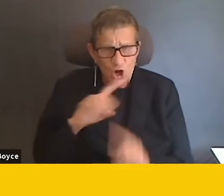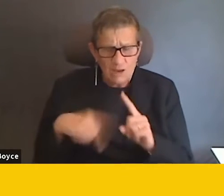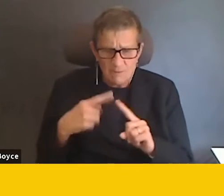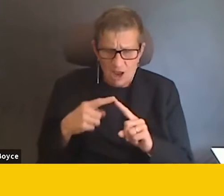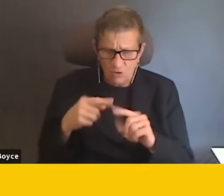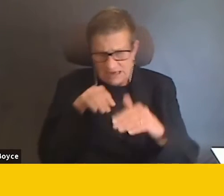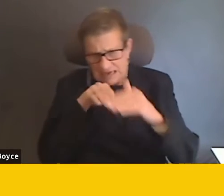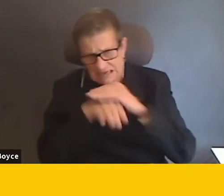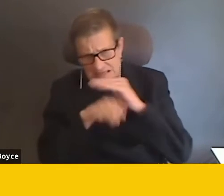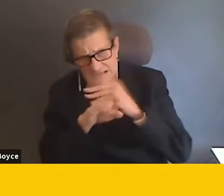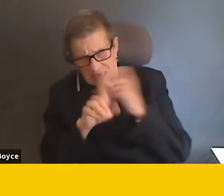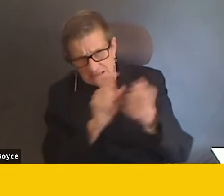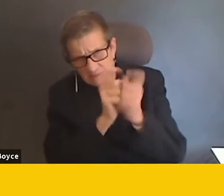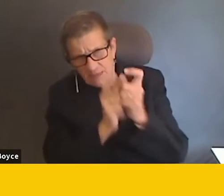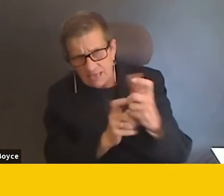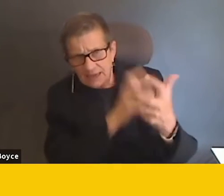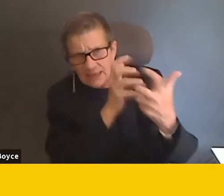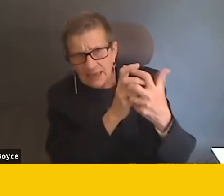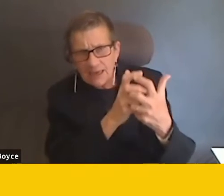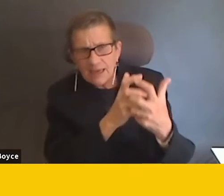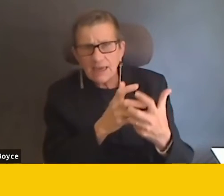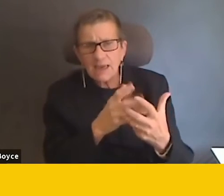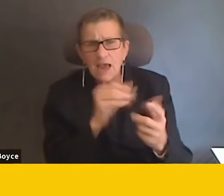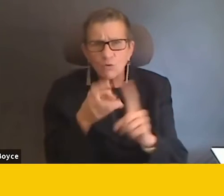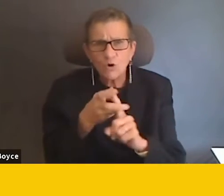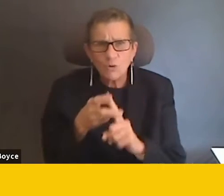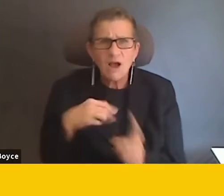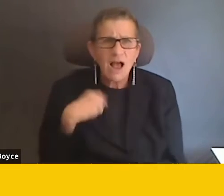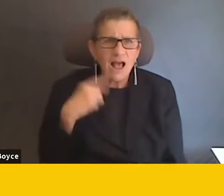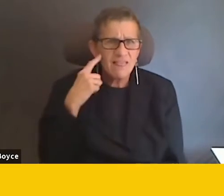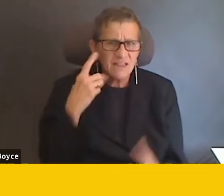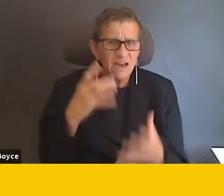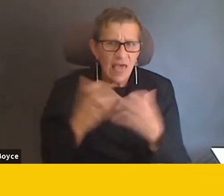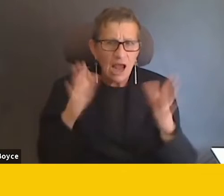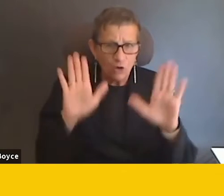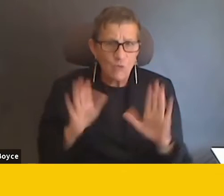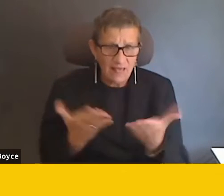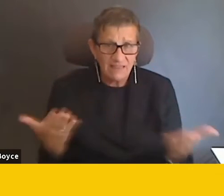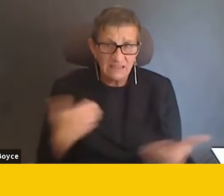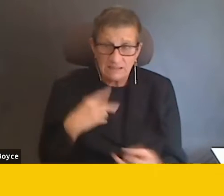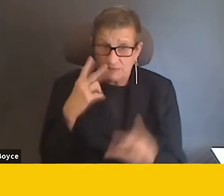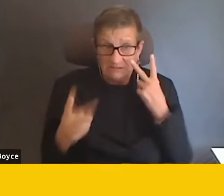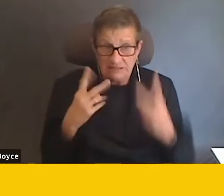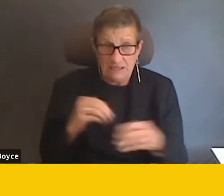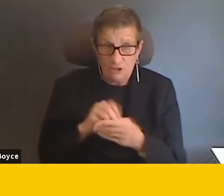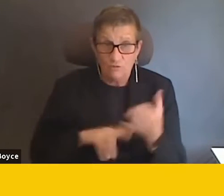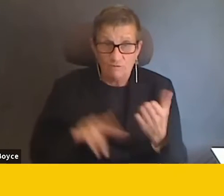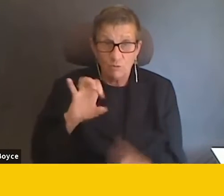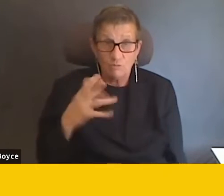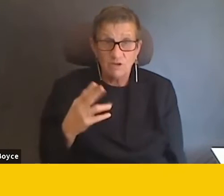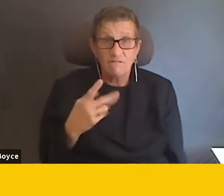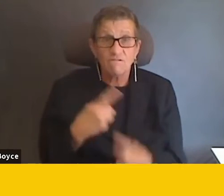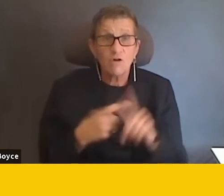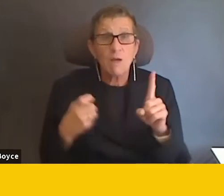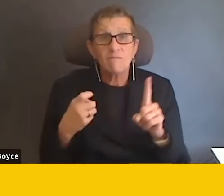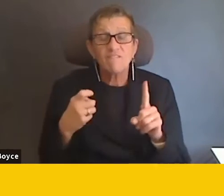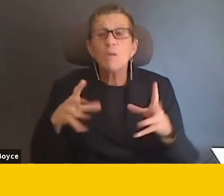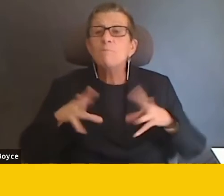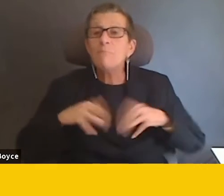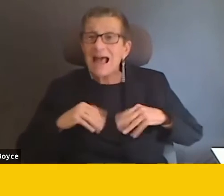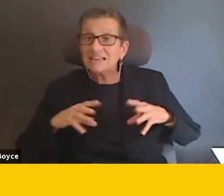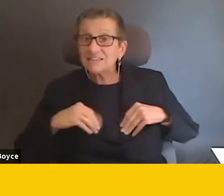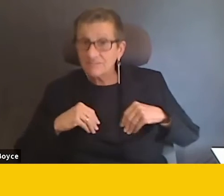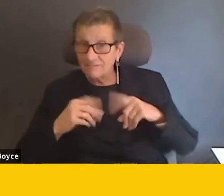accessibility, we're talking about recruitment, I think there's a lot of great things I'm seeing here at the University of Michigan from a passive